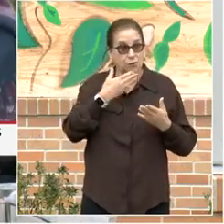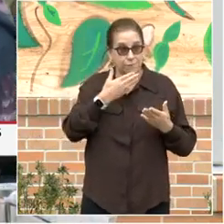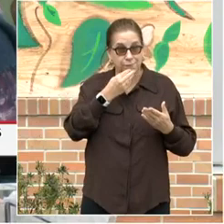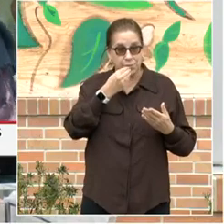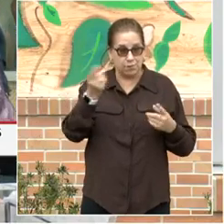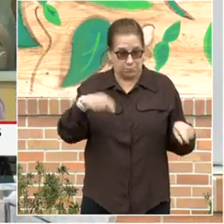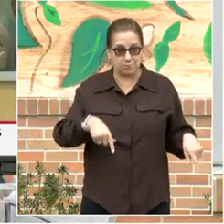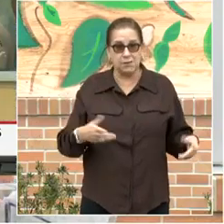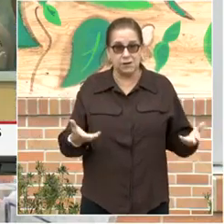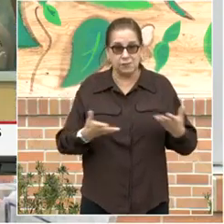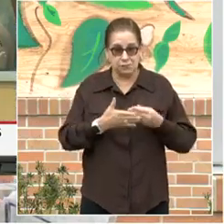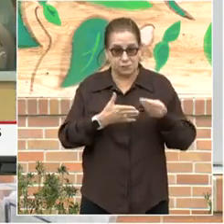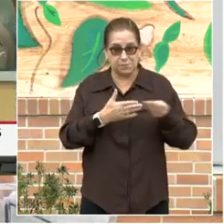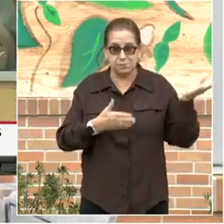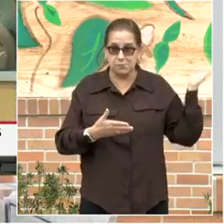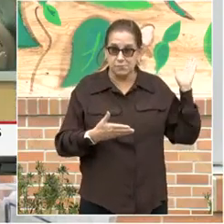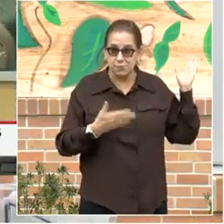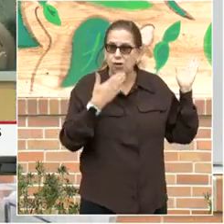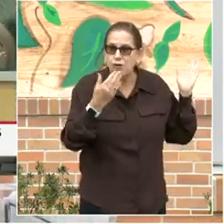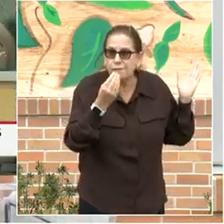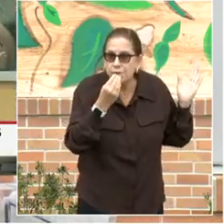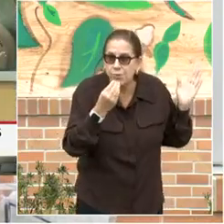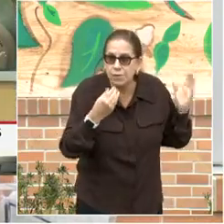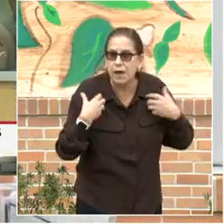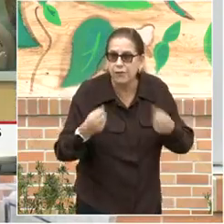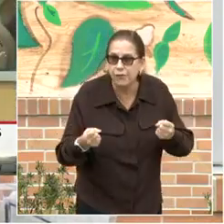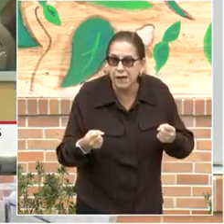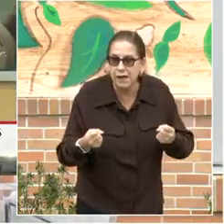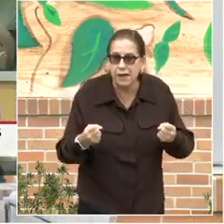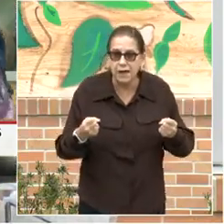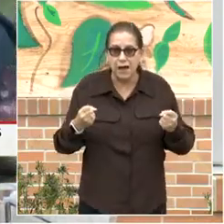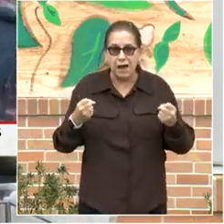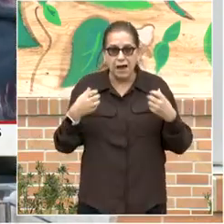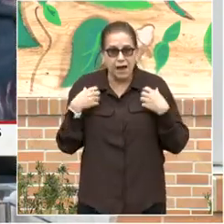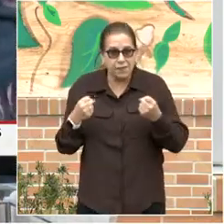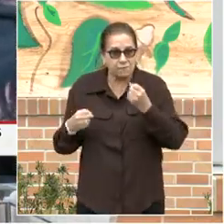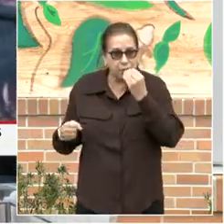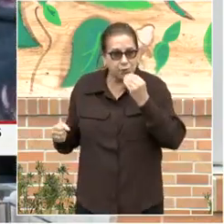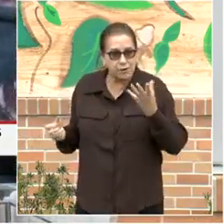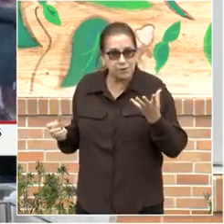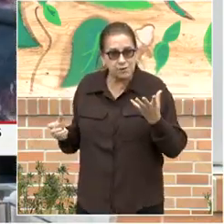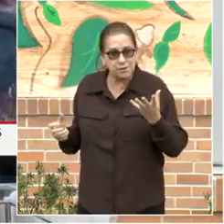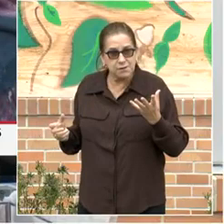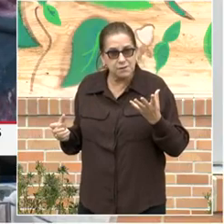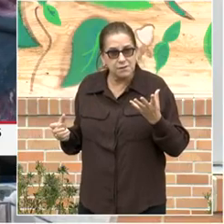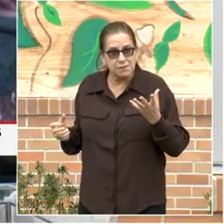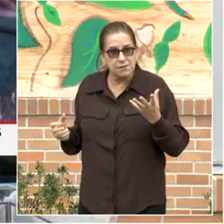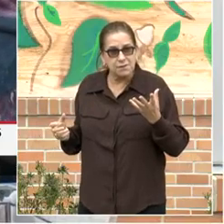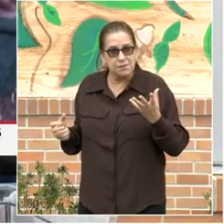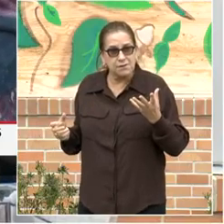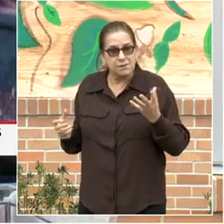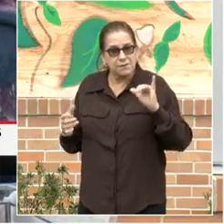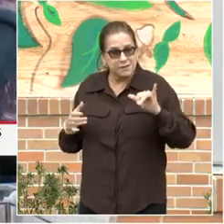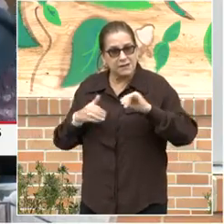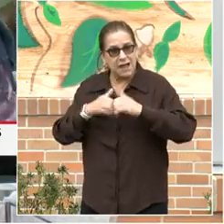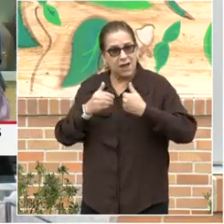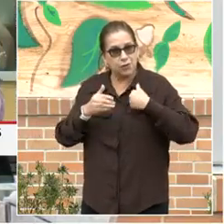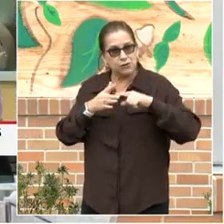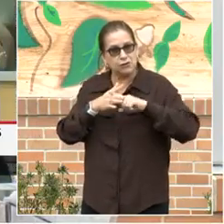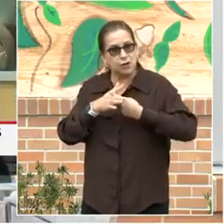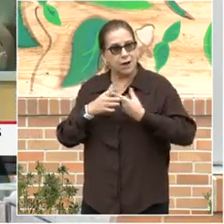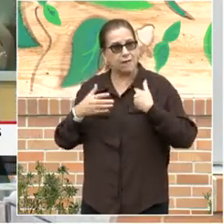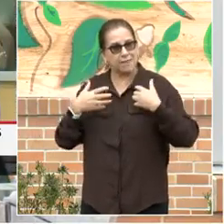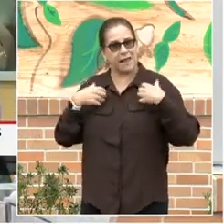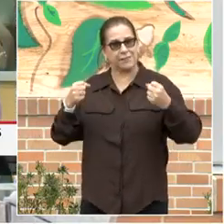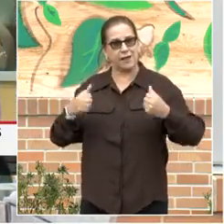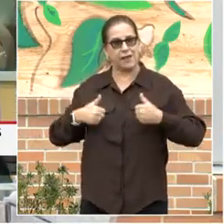You need nutritious food. And we know that nutritious food is just how we get started to a healthy life.